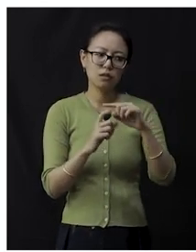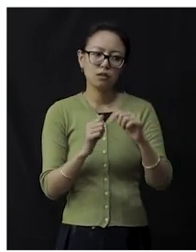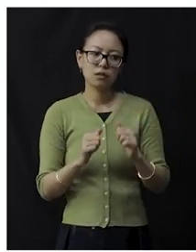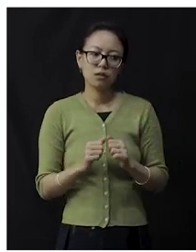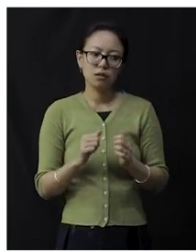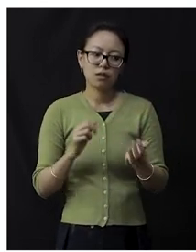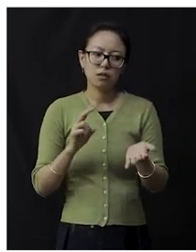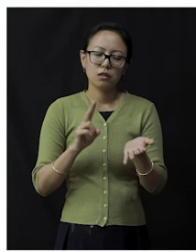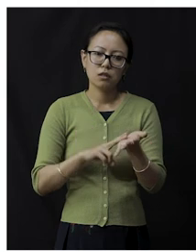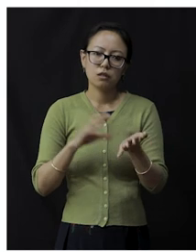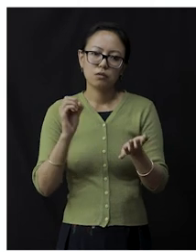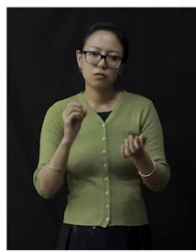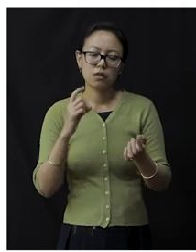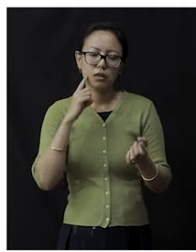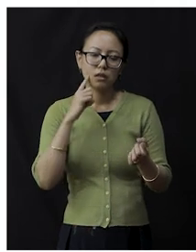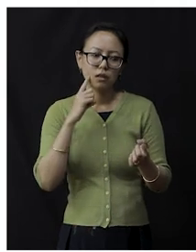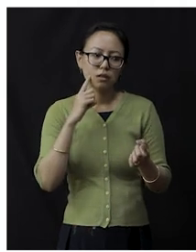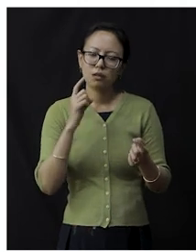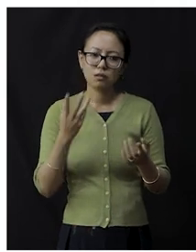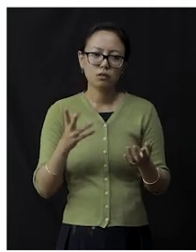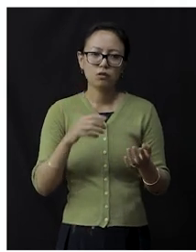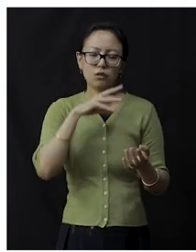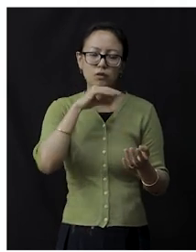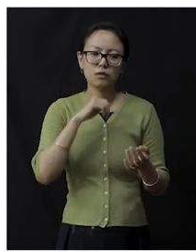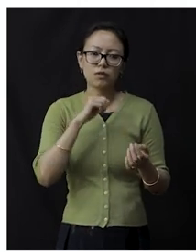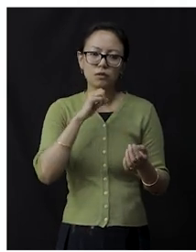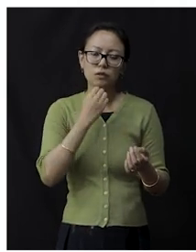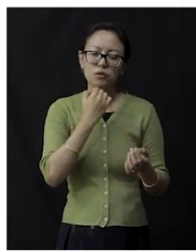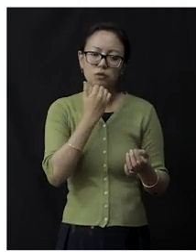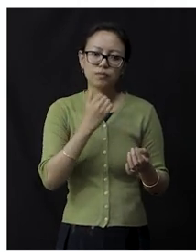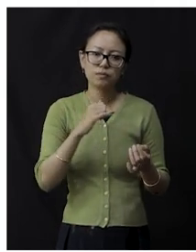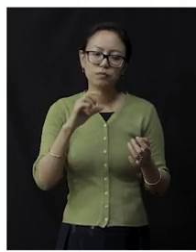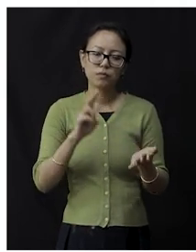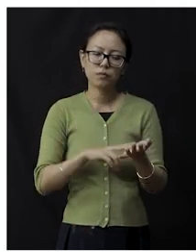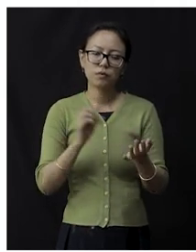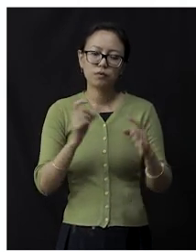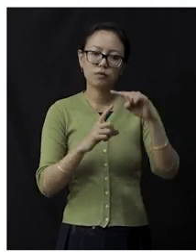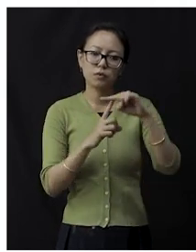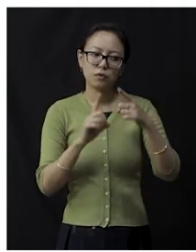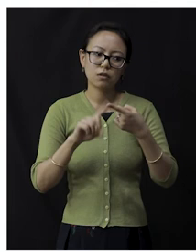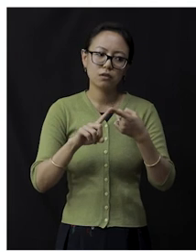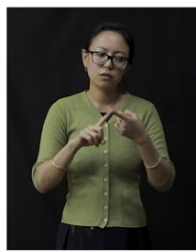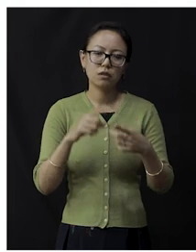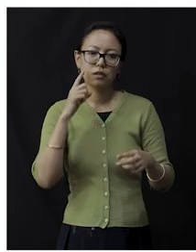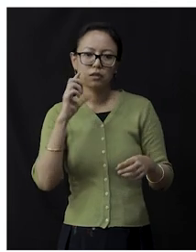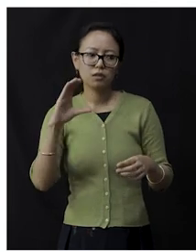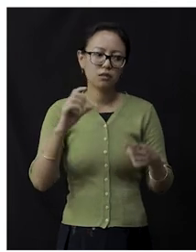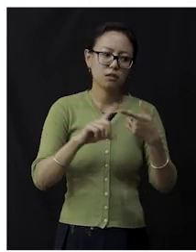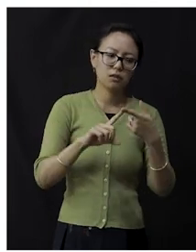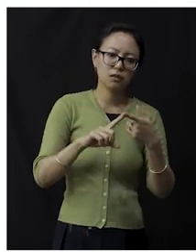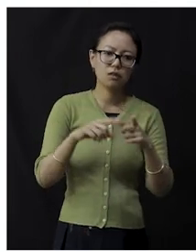note, and then yard. So boat, eyes, note, and yard. The last